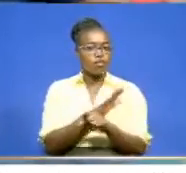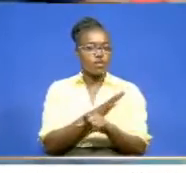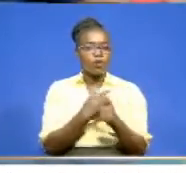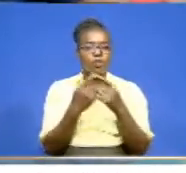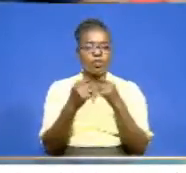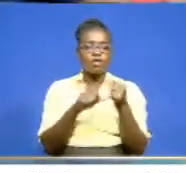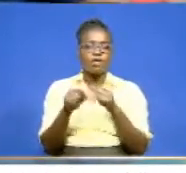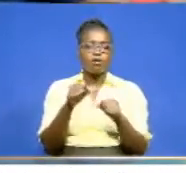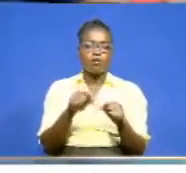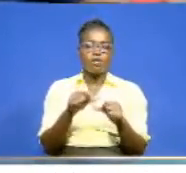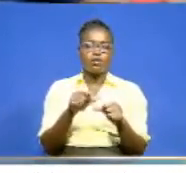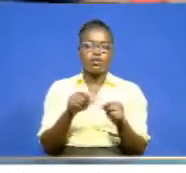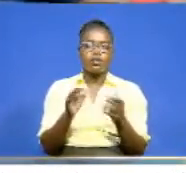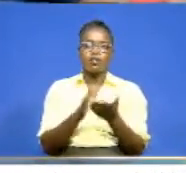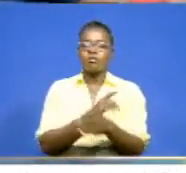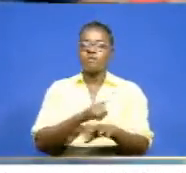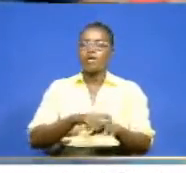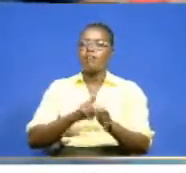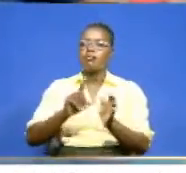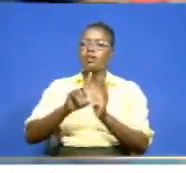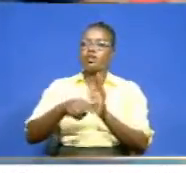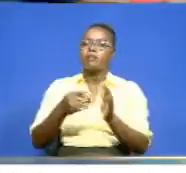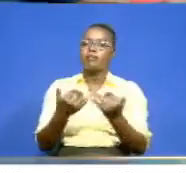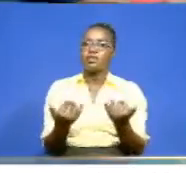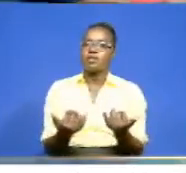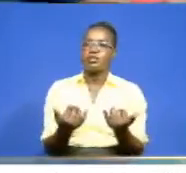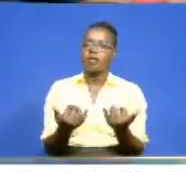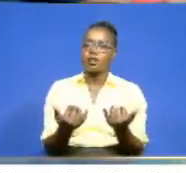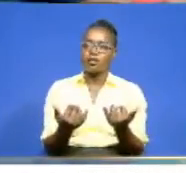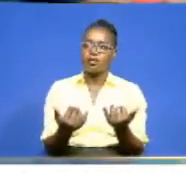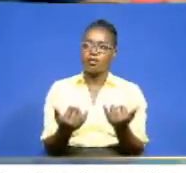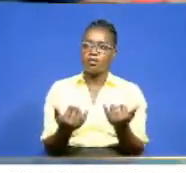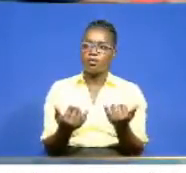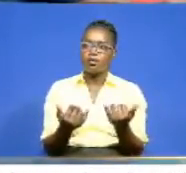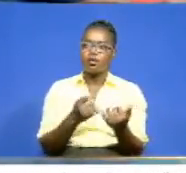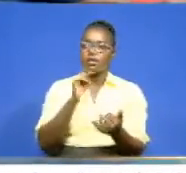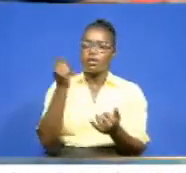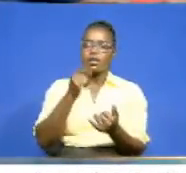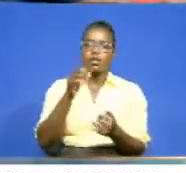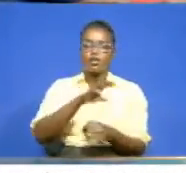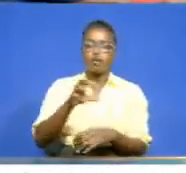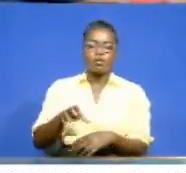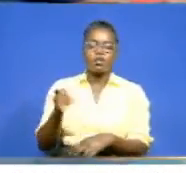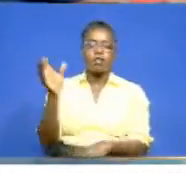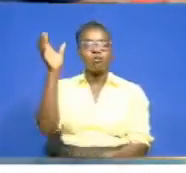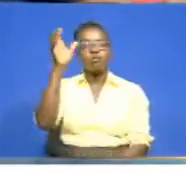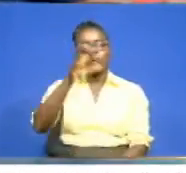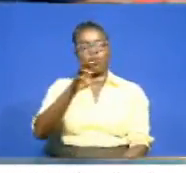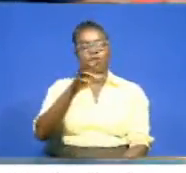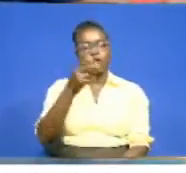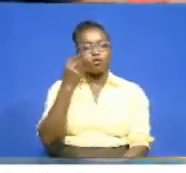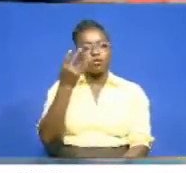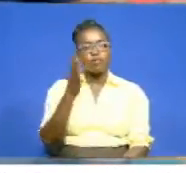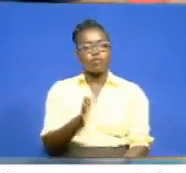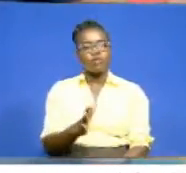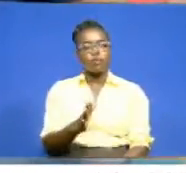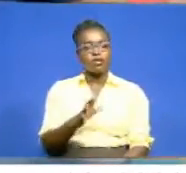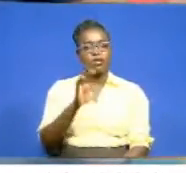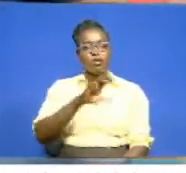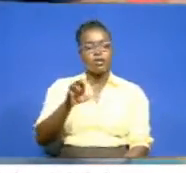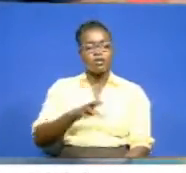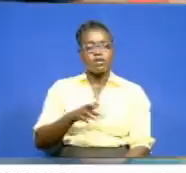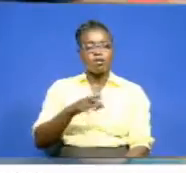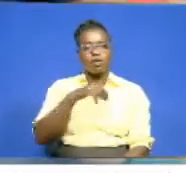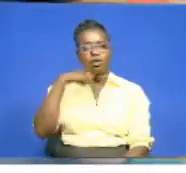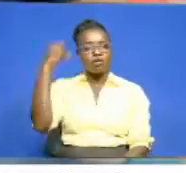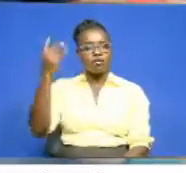that sometime later. But for now, maybe in regards to Kenyan basketball, just to the viewers, maybe to the basketball fans,